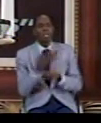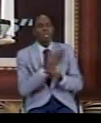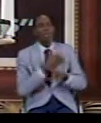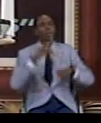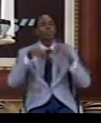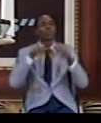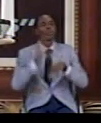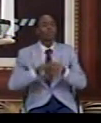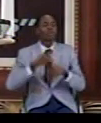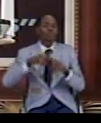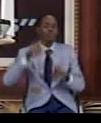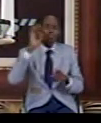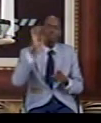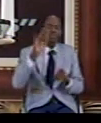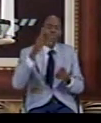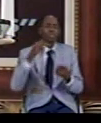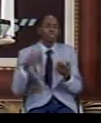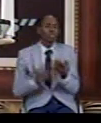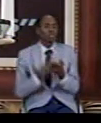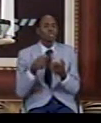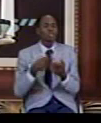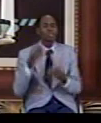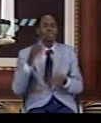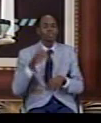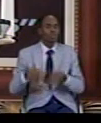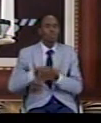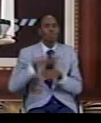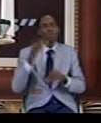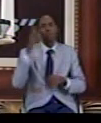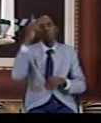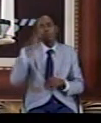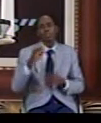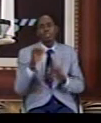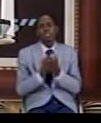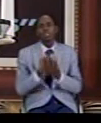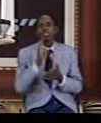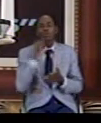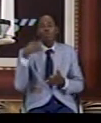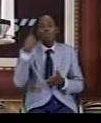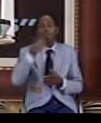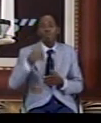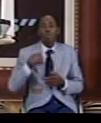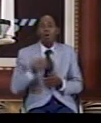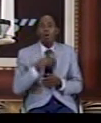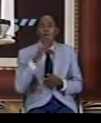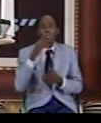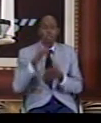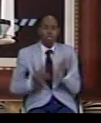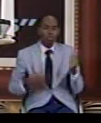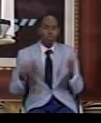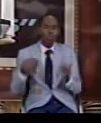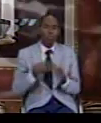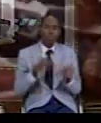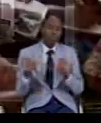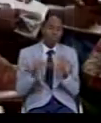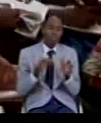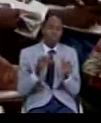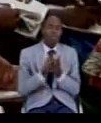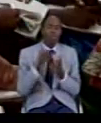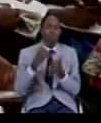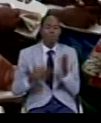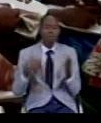the kingdom of God. That's who we are. That's what we do. That's what we will keep on doing.